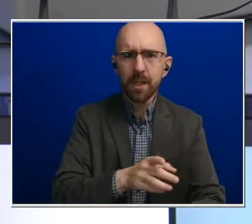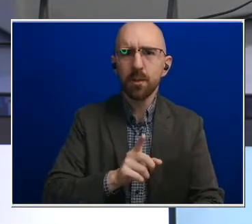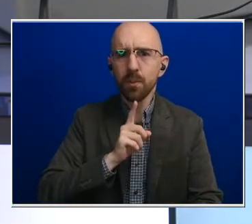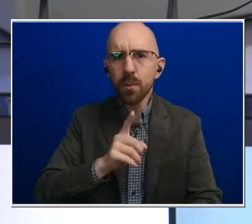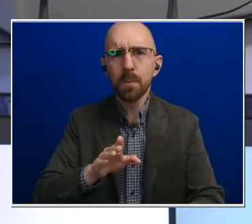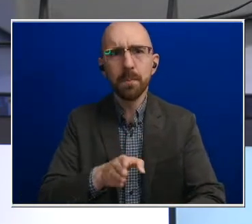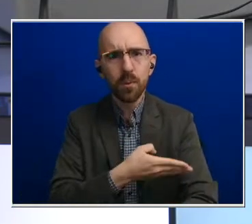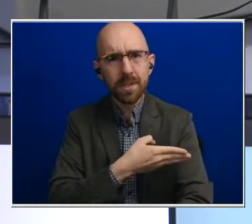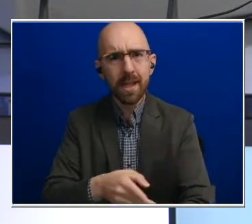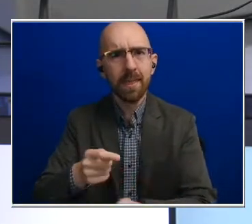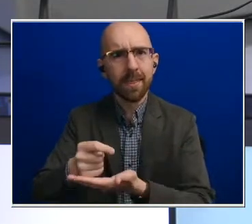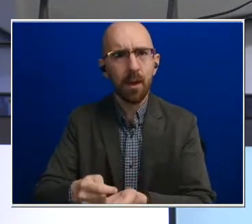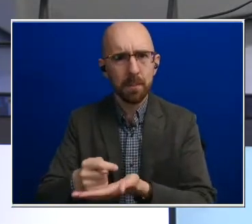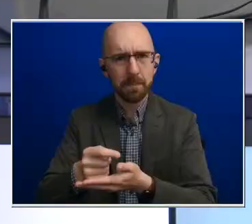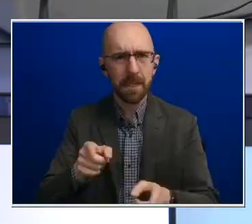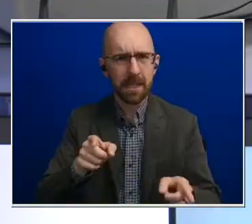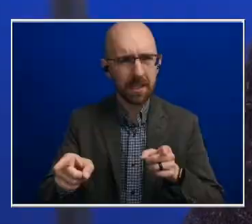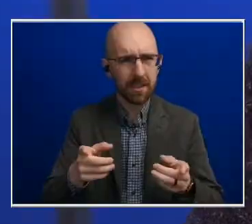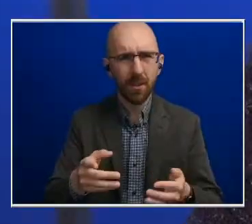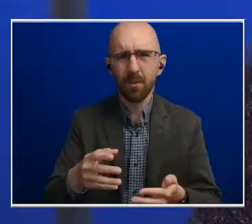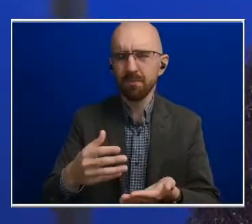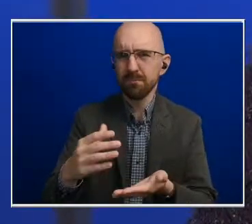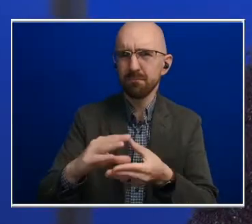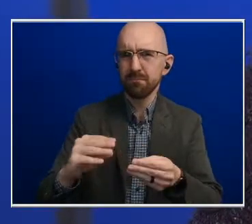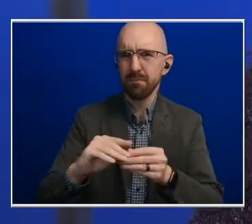therapy. Talk to us a little bit about that.